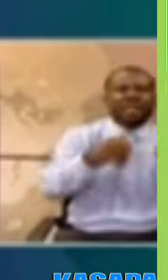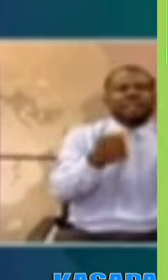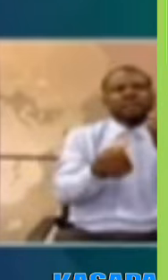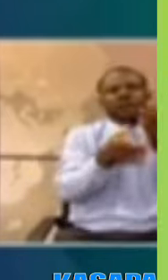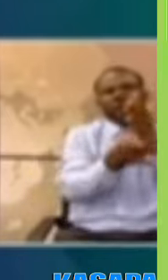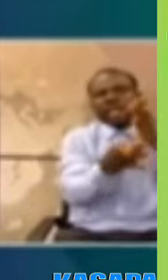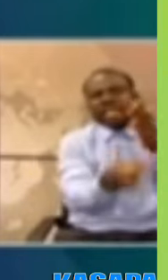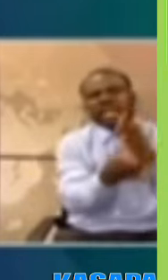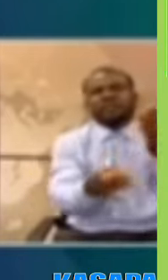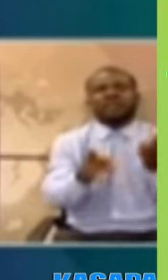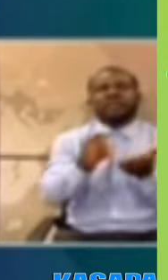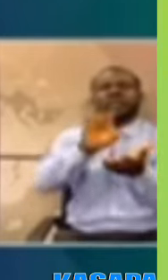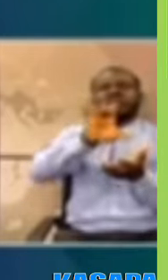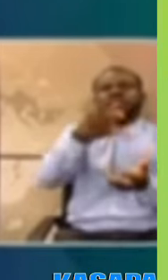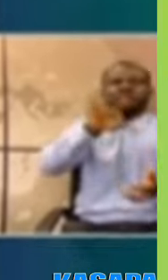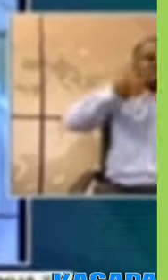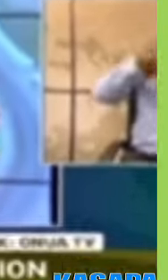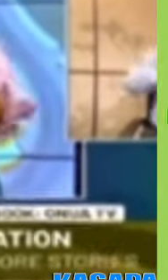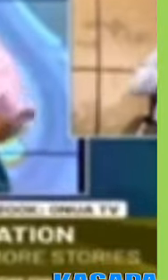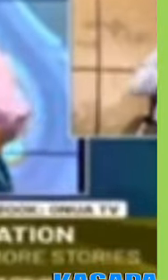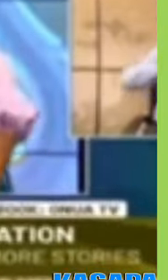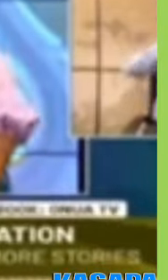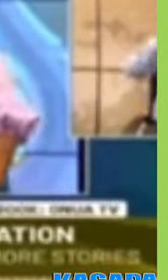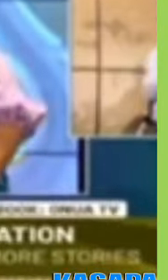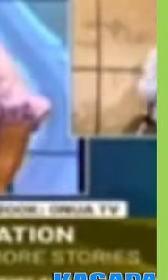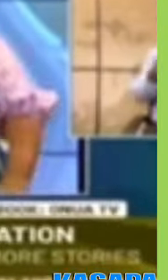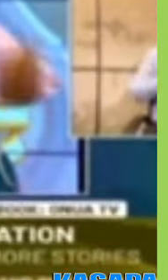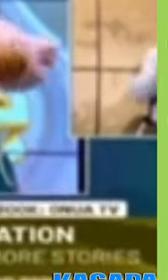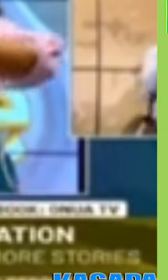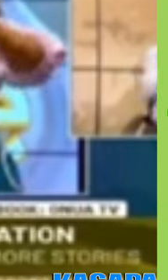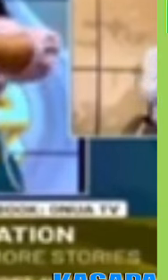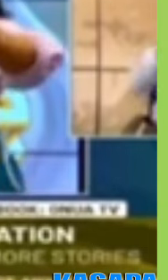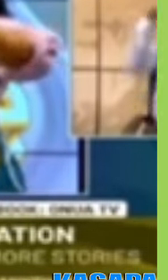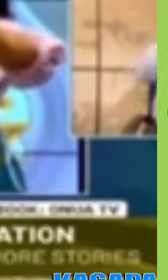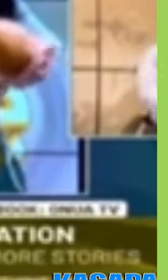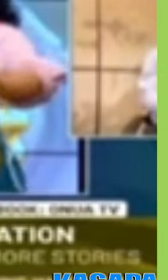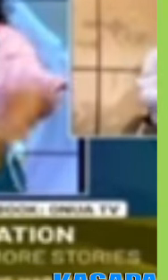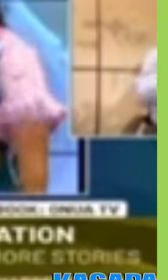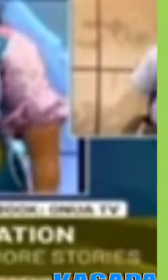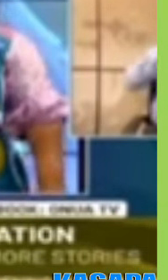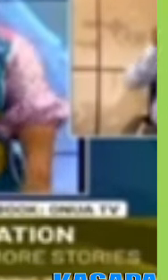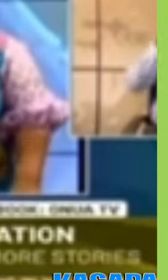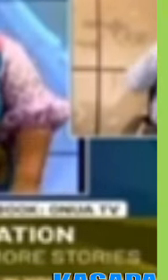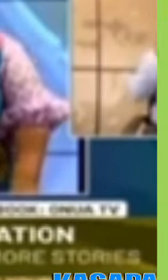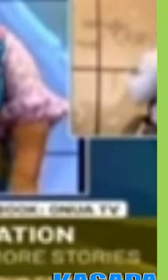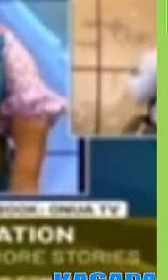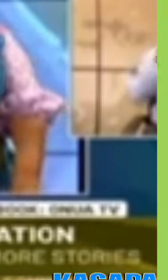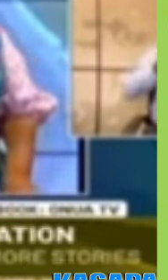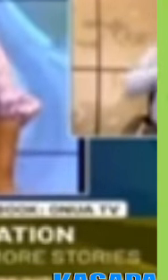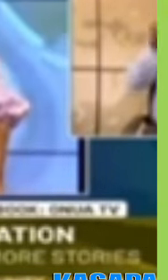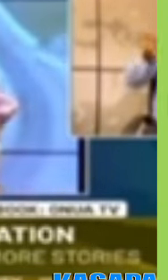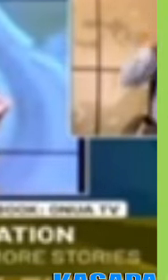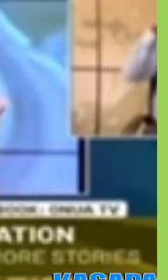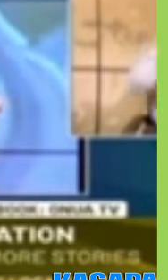put all the shopping mall. We have cashew nuts. I have chips. No poor danger and chips. You know why?